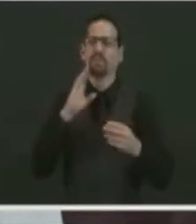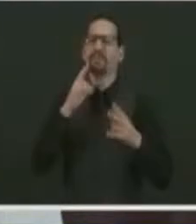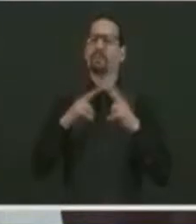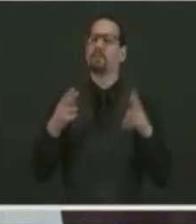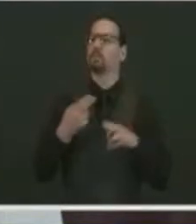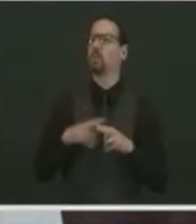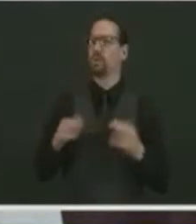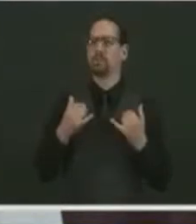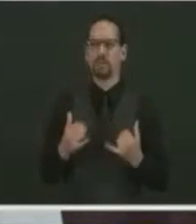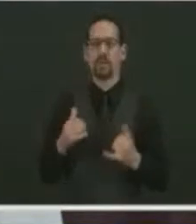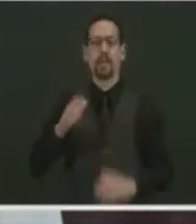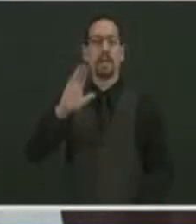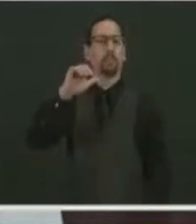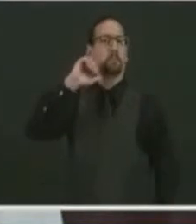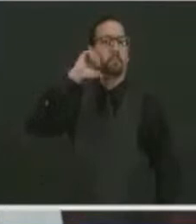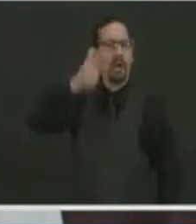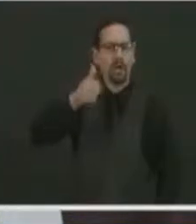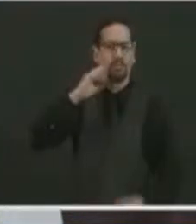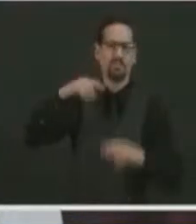quite a bit more.